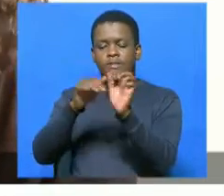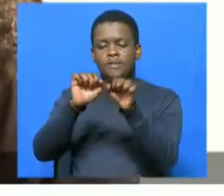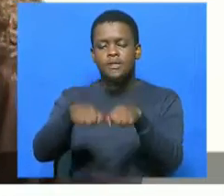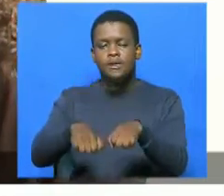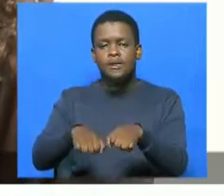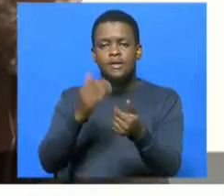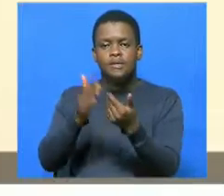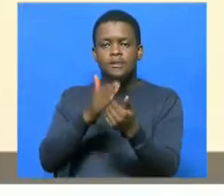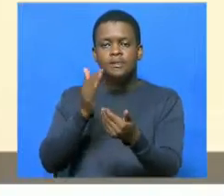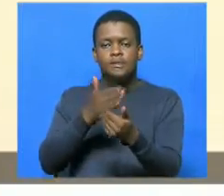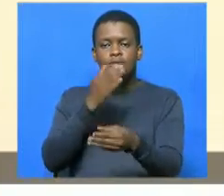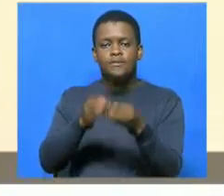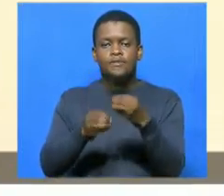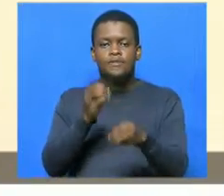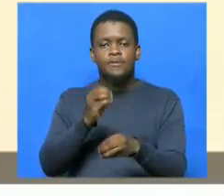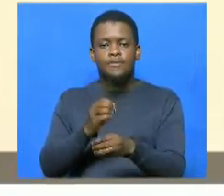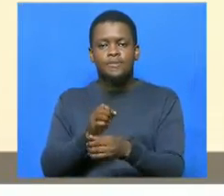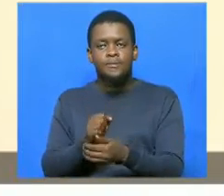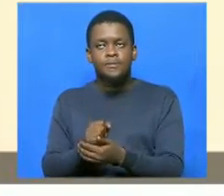well.